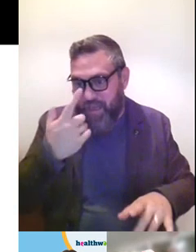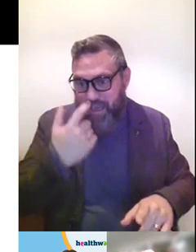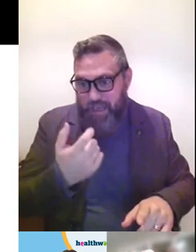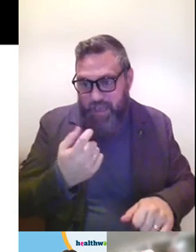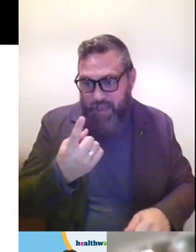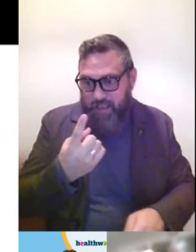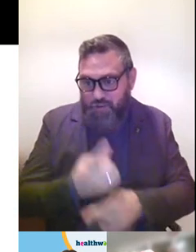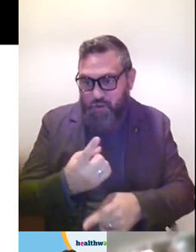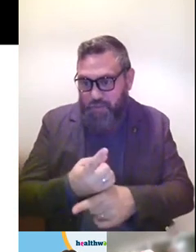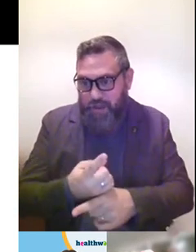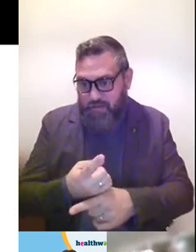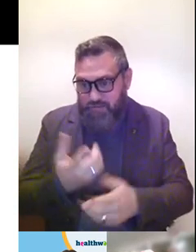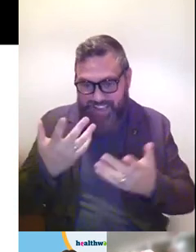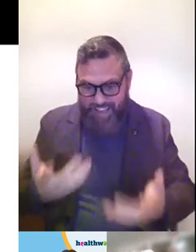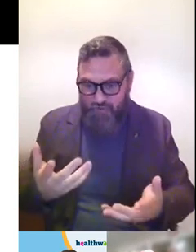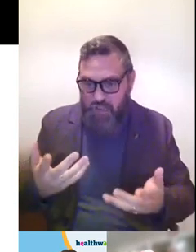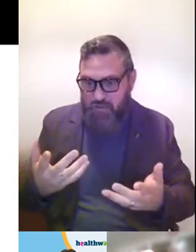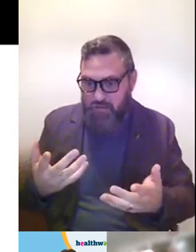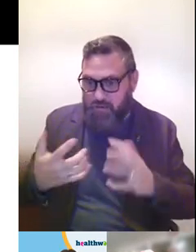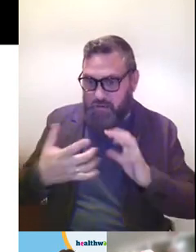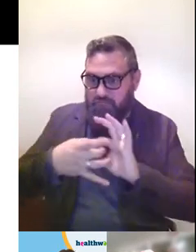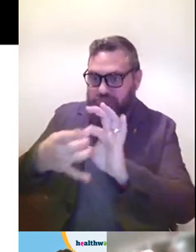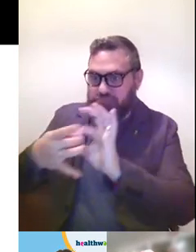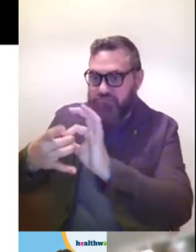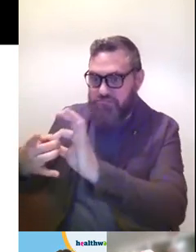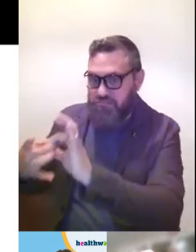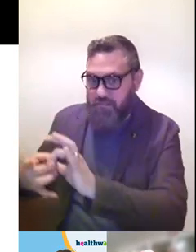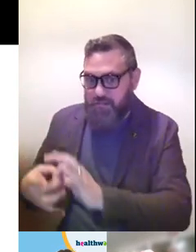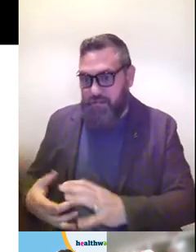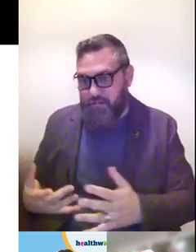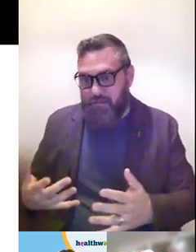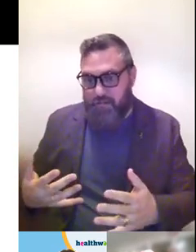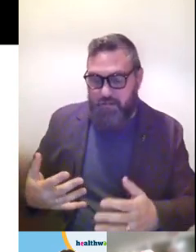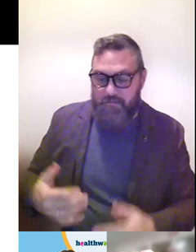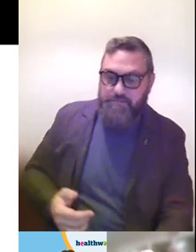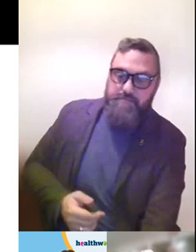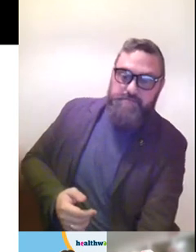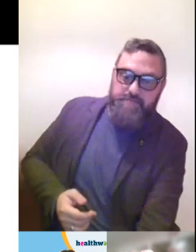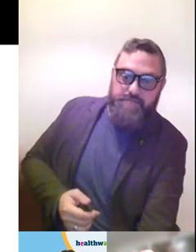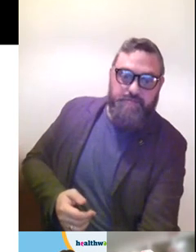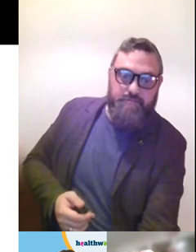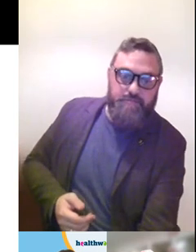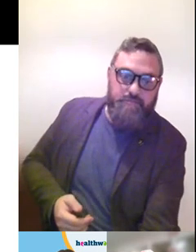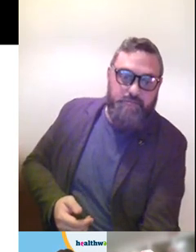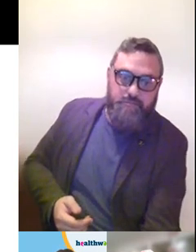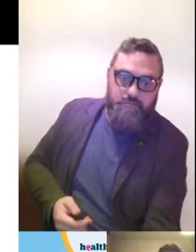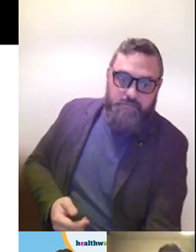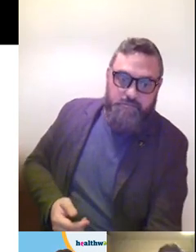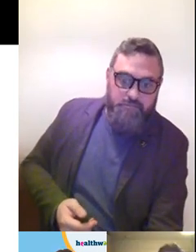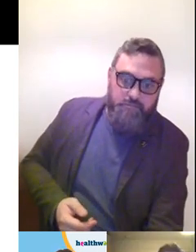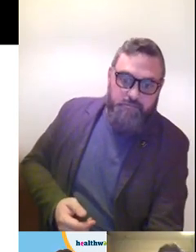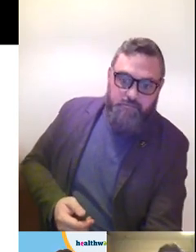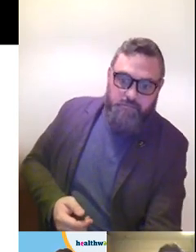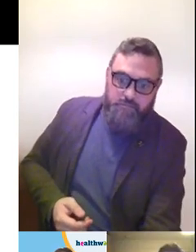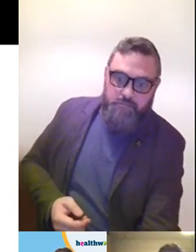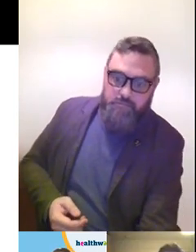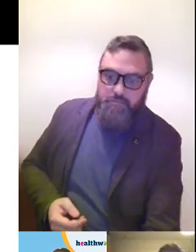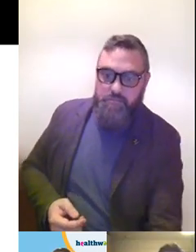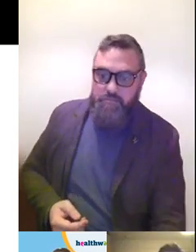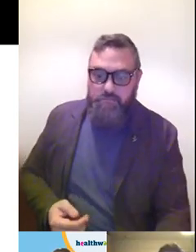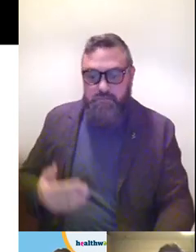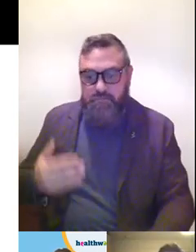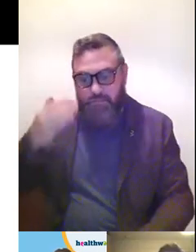currently doing and plan to do in relation to engagement and involvement. Sure. I don't know the